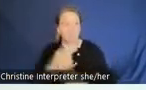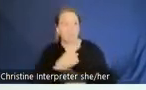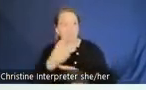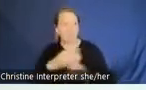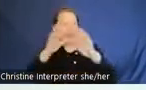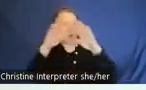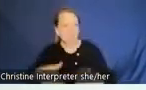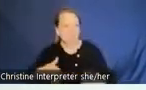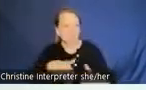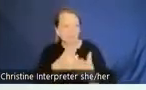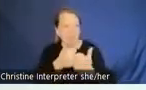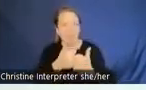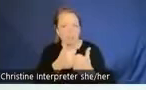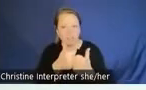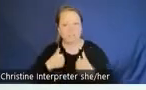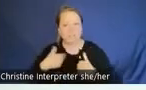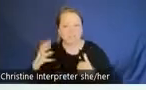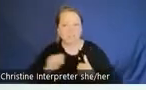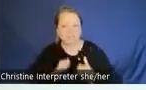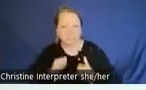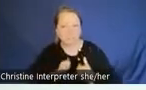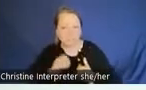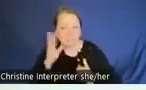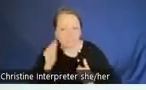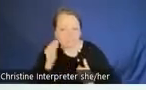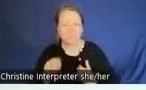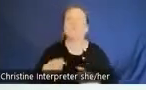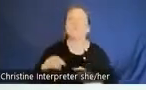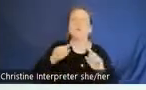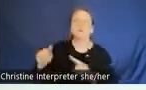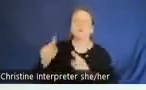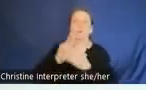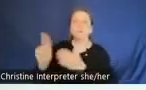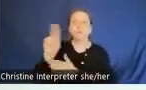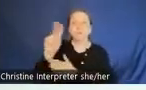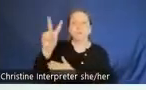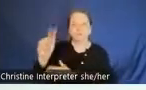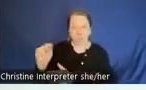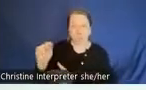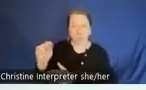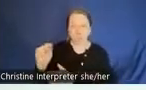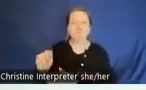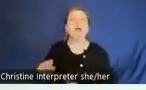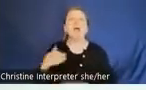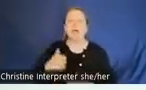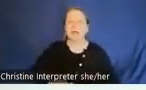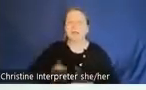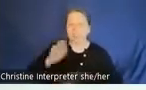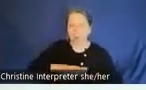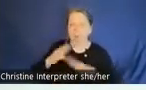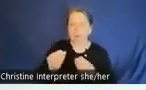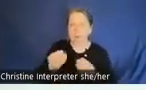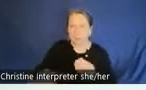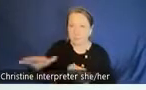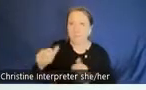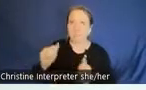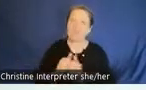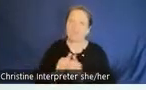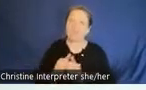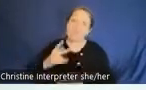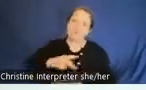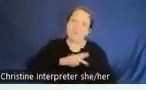When I went to the University of Vermont, I lived on campus with the assistance of personal care attendants who were mainly other